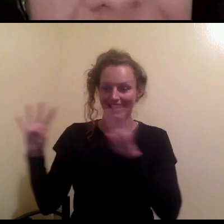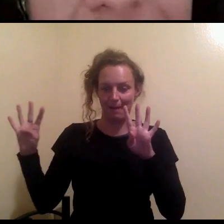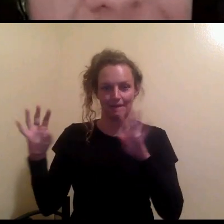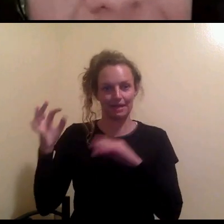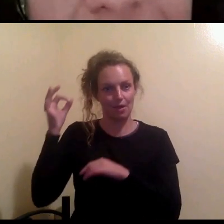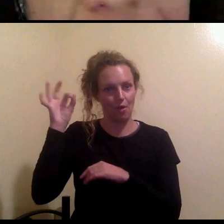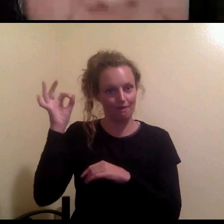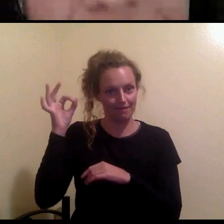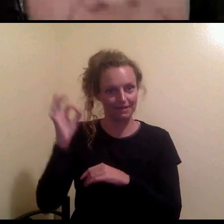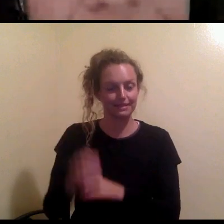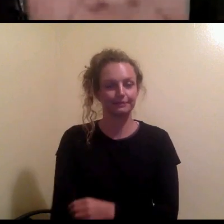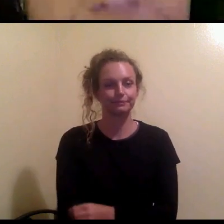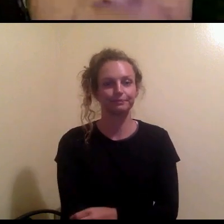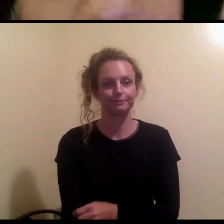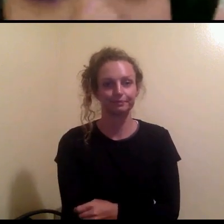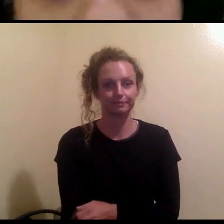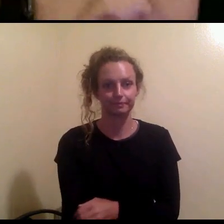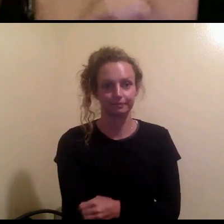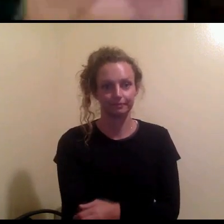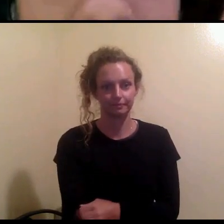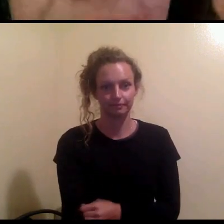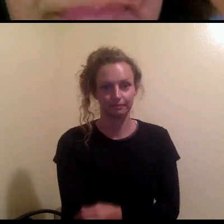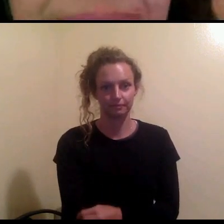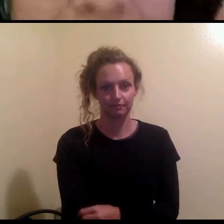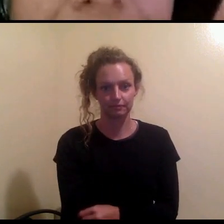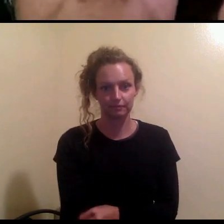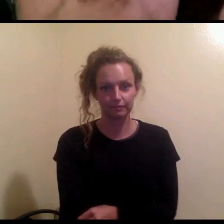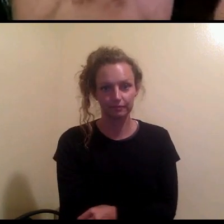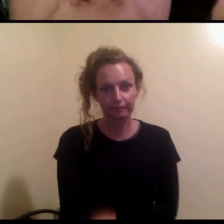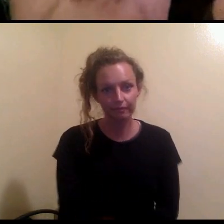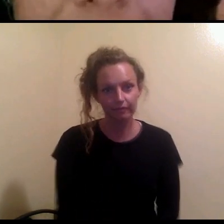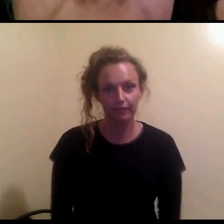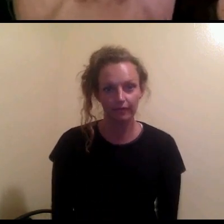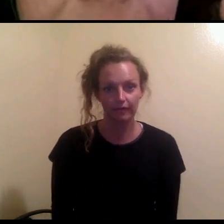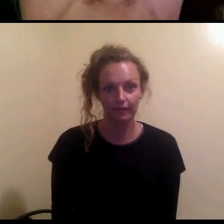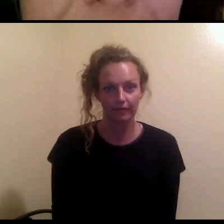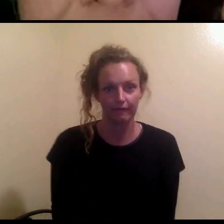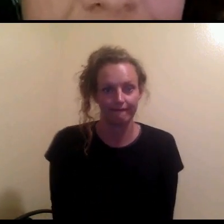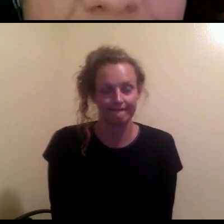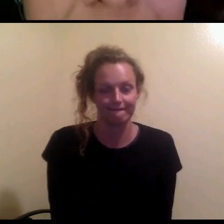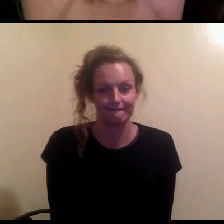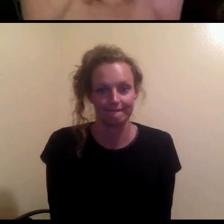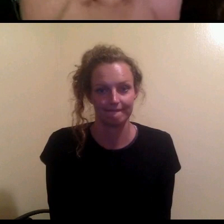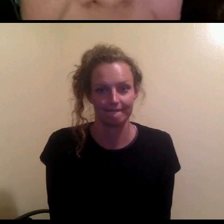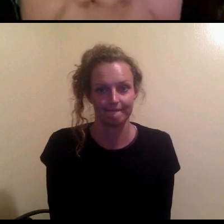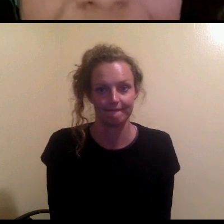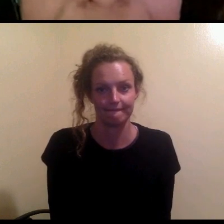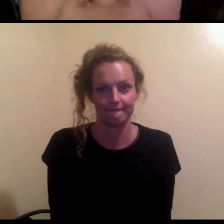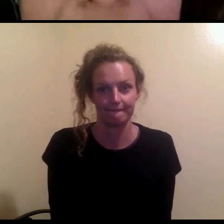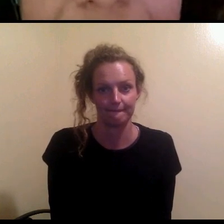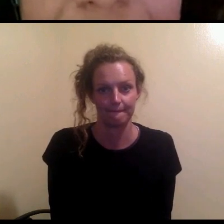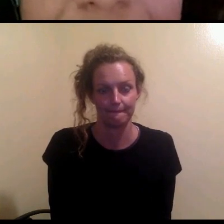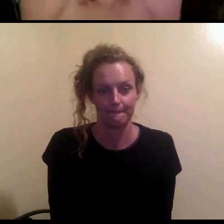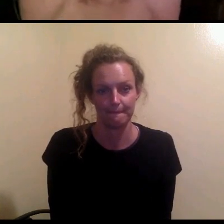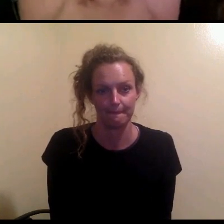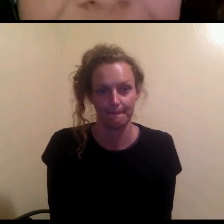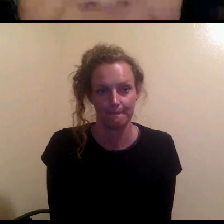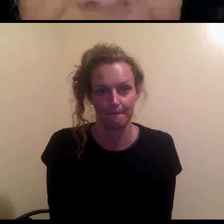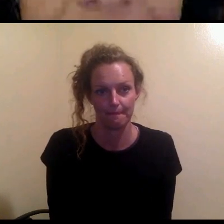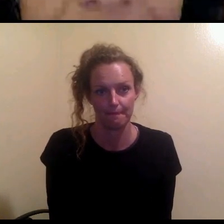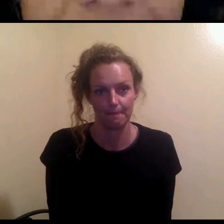effect of them having to up their game as well? Yeah, I've been in the disability inclusion business for a long time, and